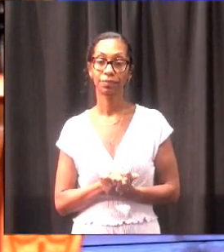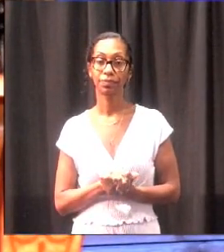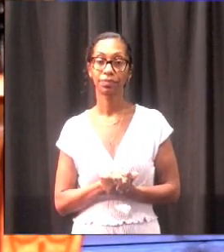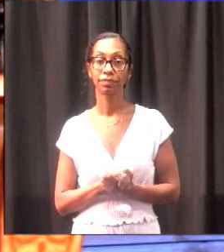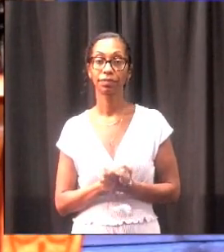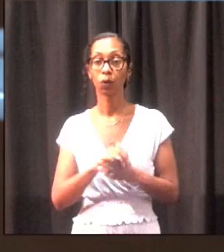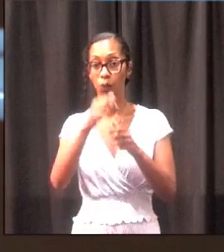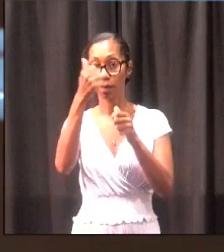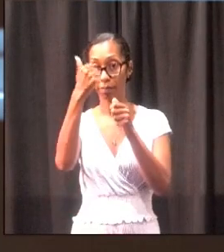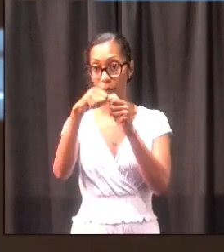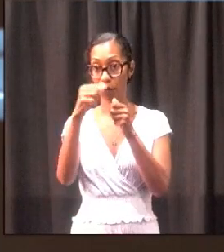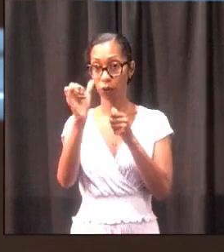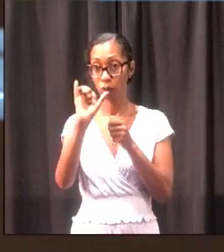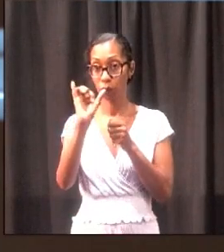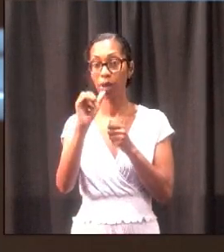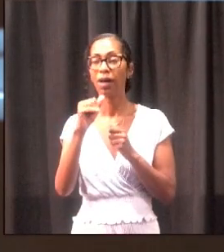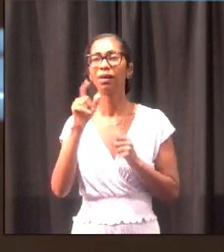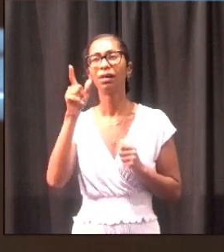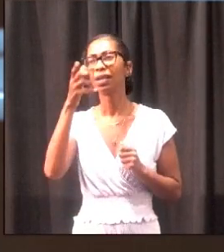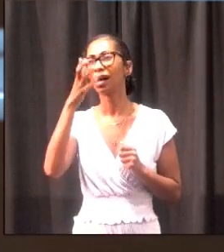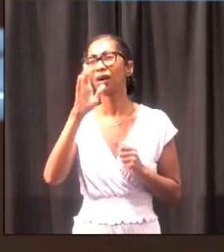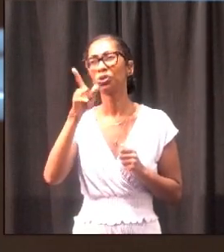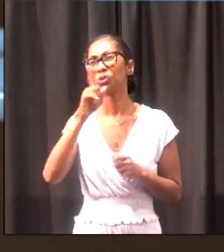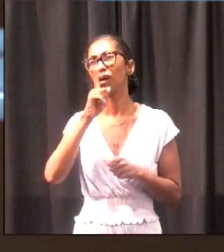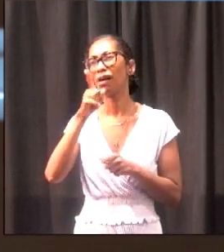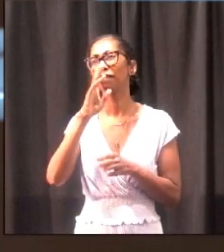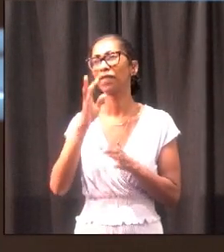Then be mindful, God, I know you to be faithful.